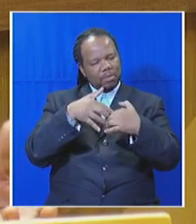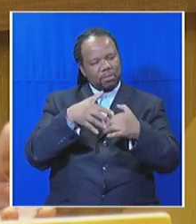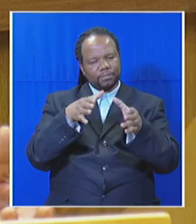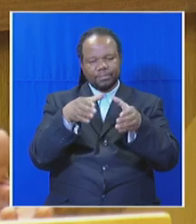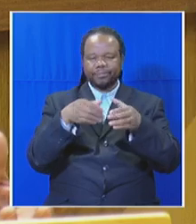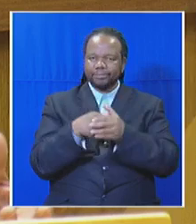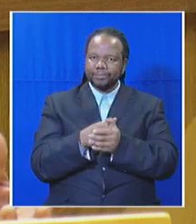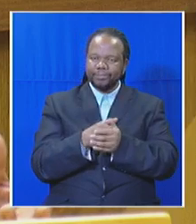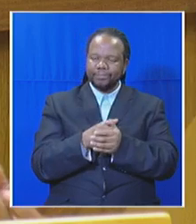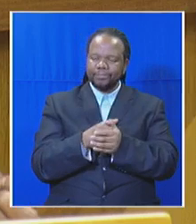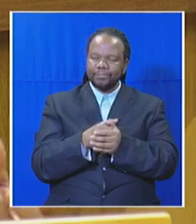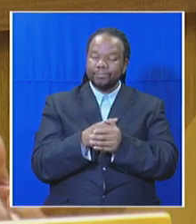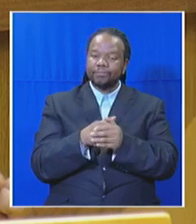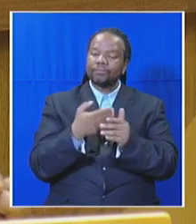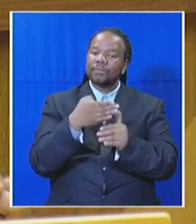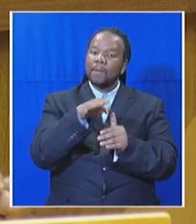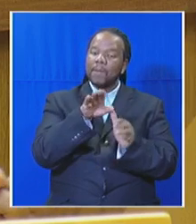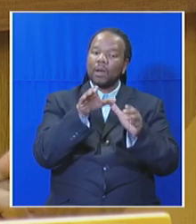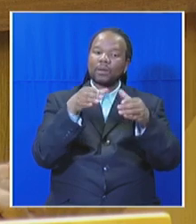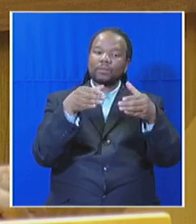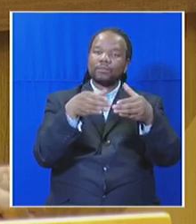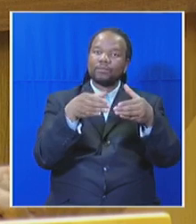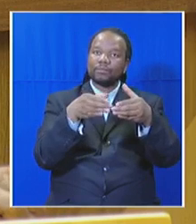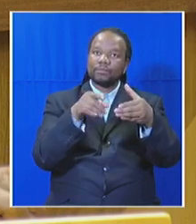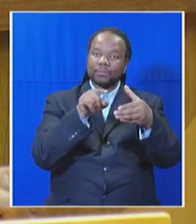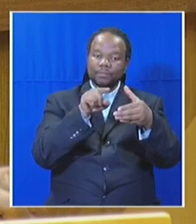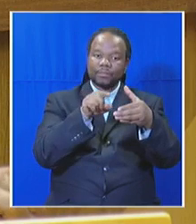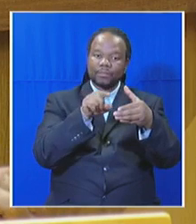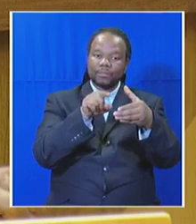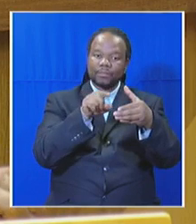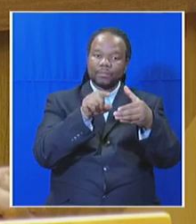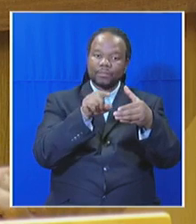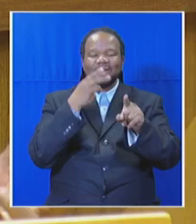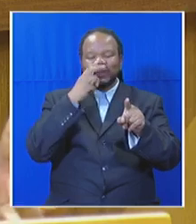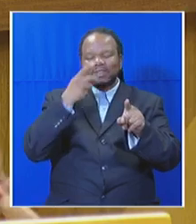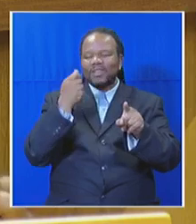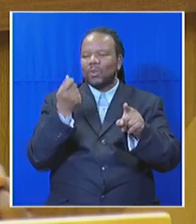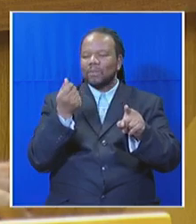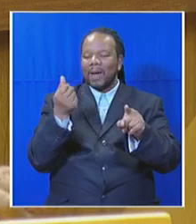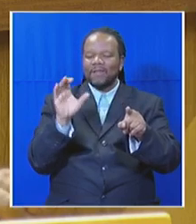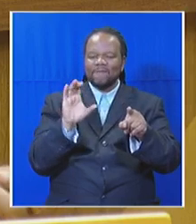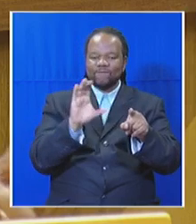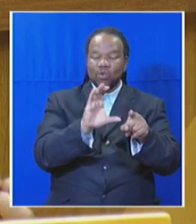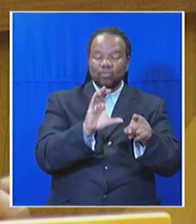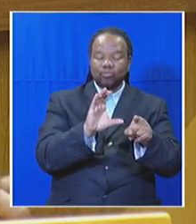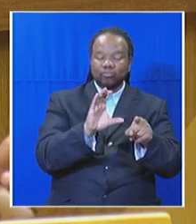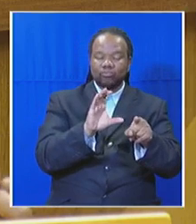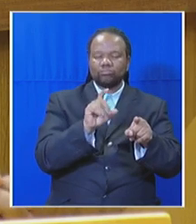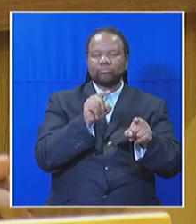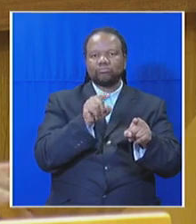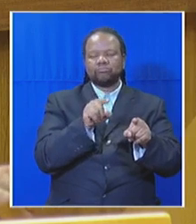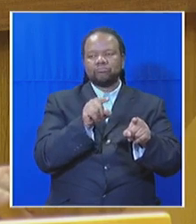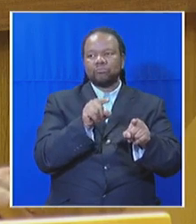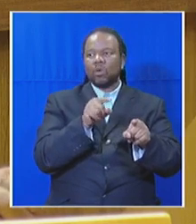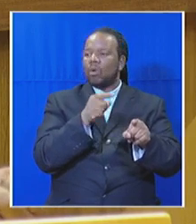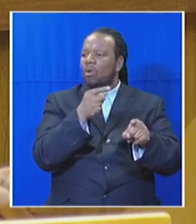It had to have the seed money so that it operates. And all those who are going to be doing